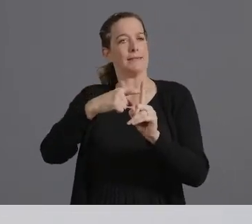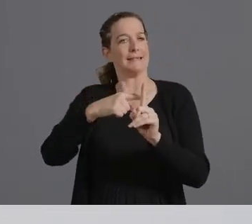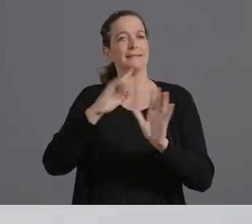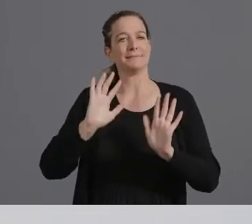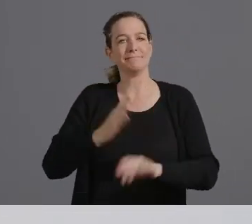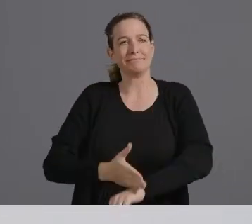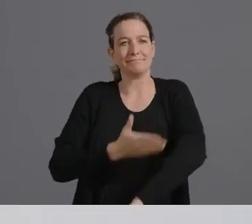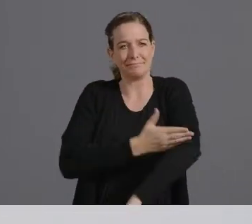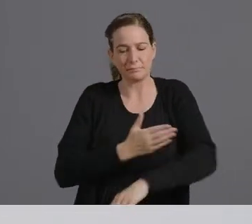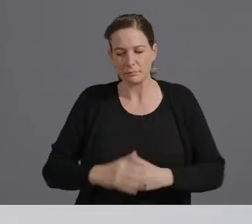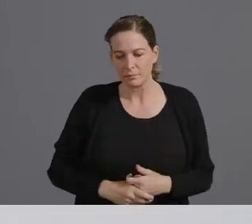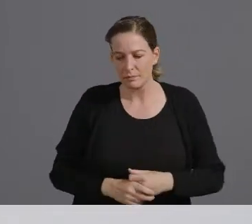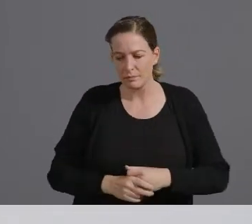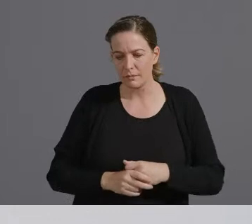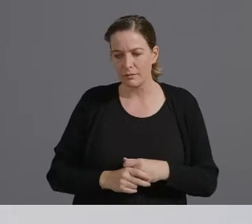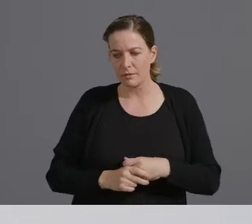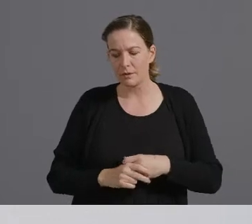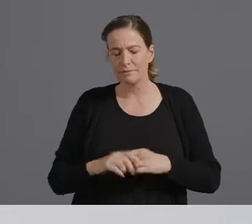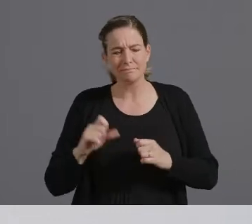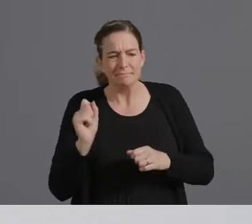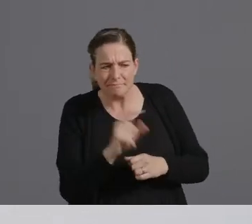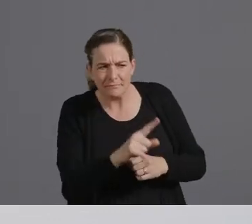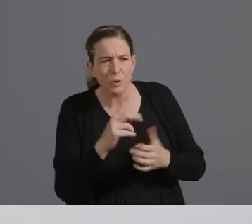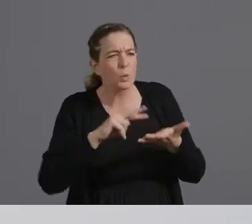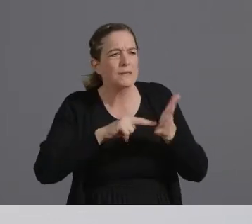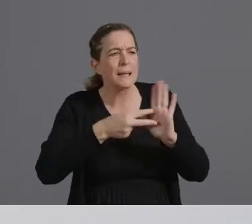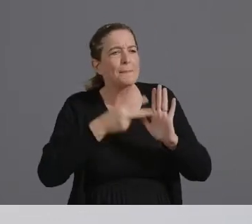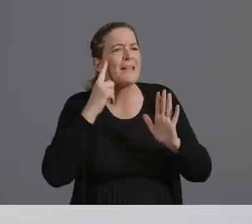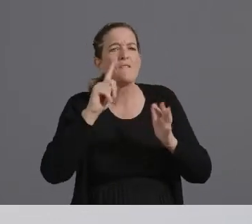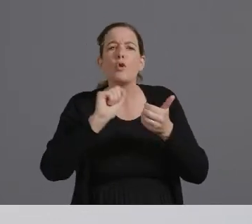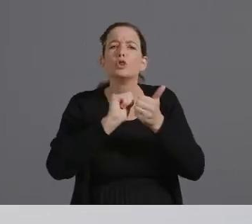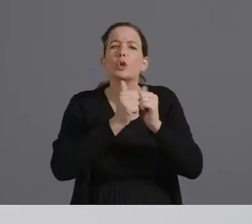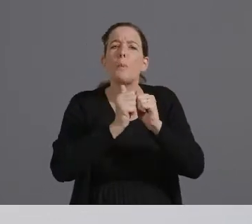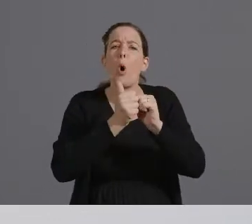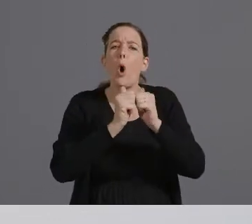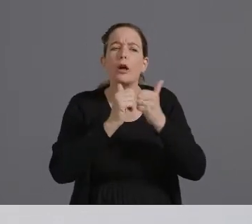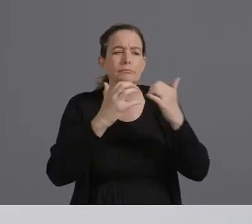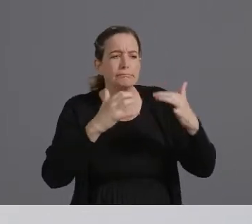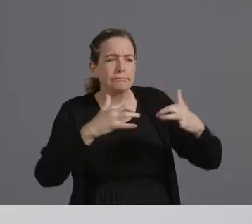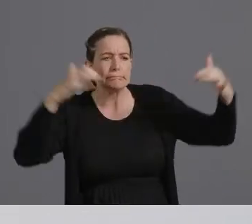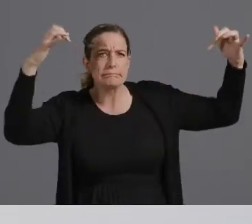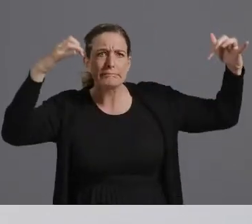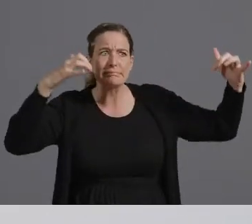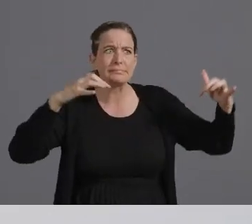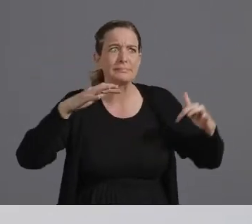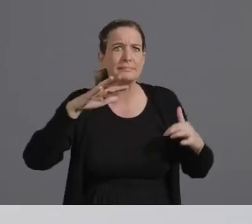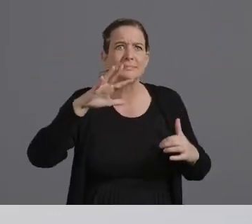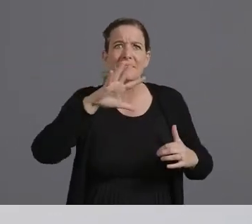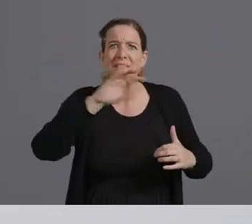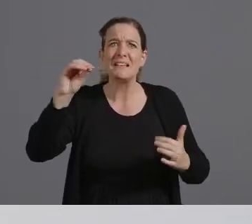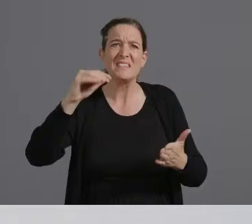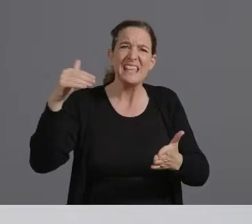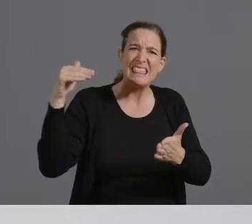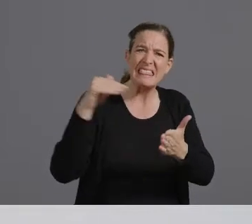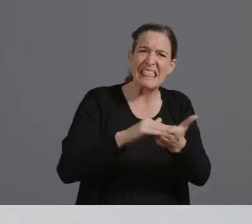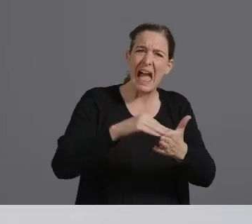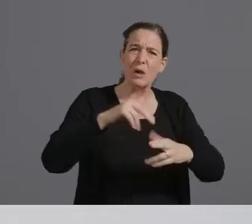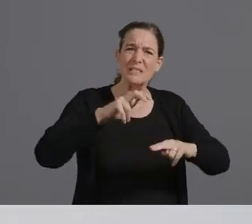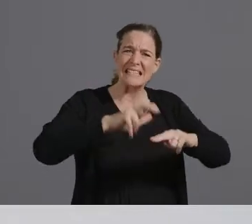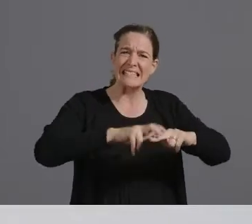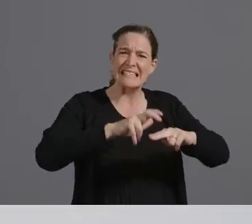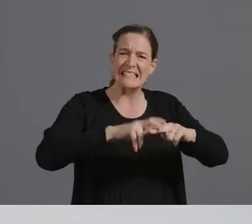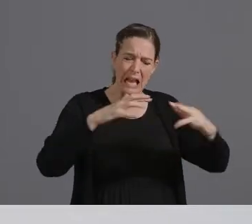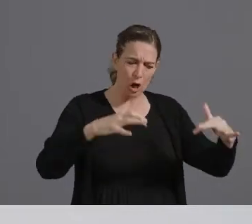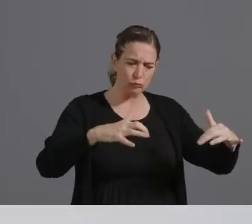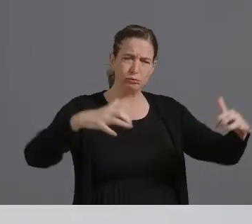that mean as far as capacity with sports venues? Some of these are 50,000 seat arenas. So does that mean, if you're